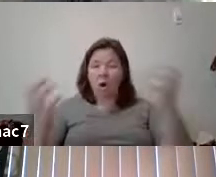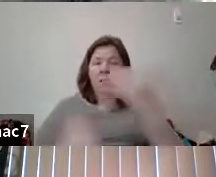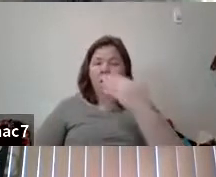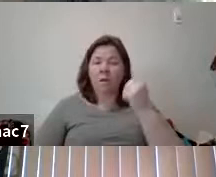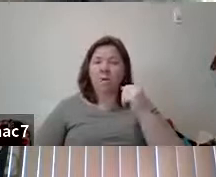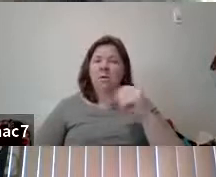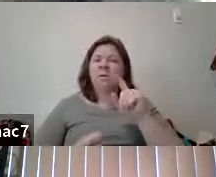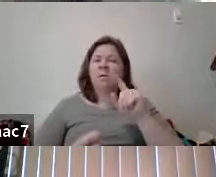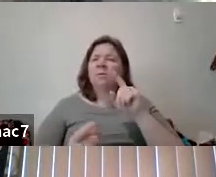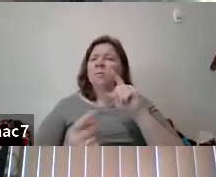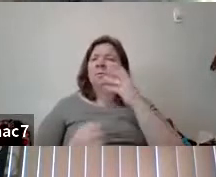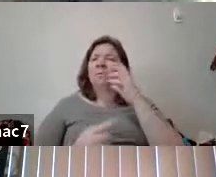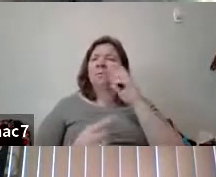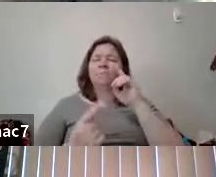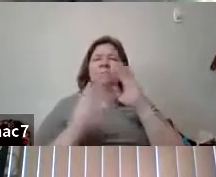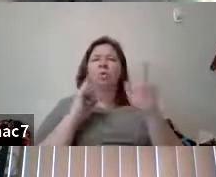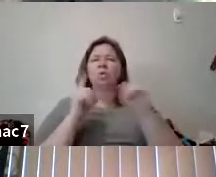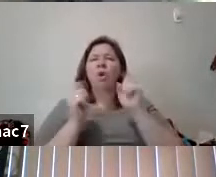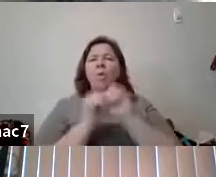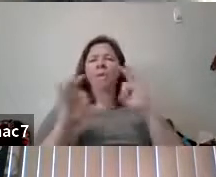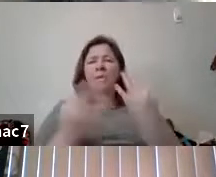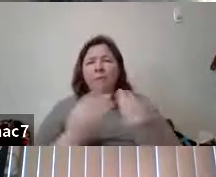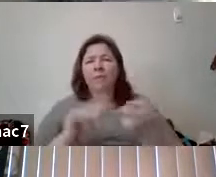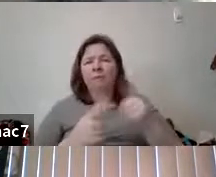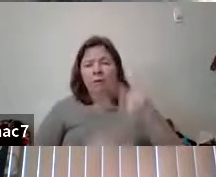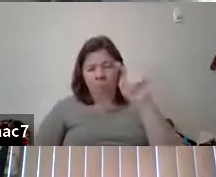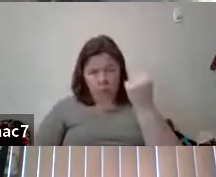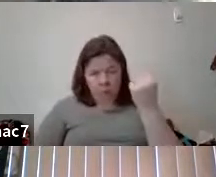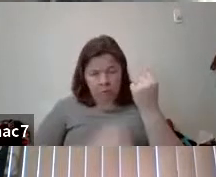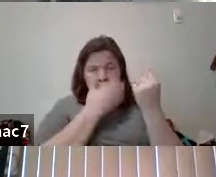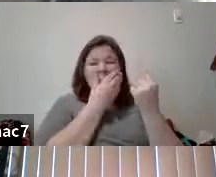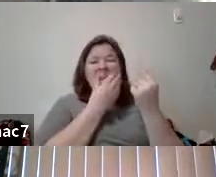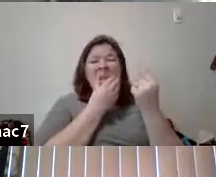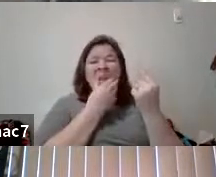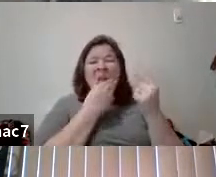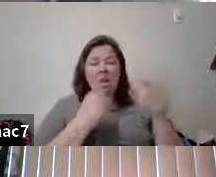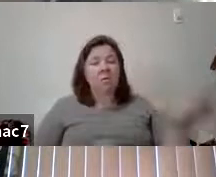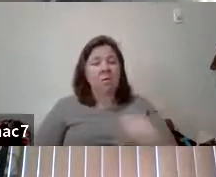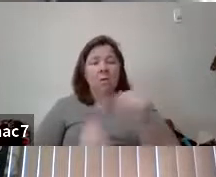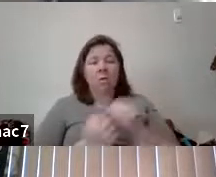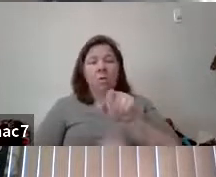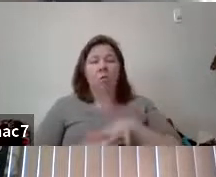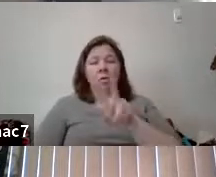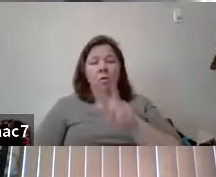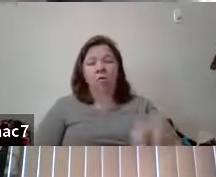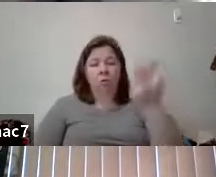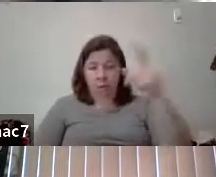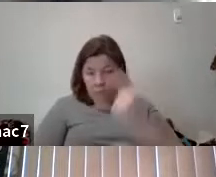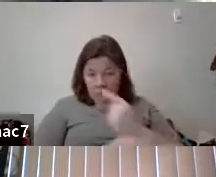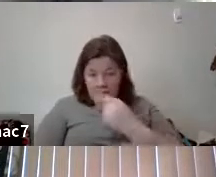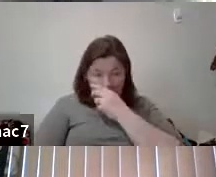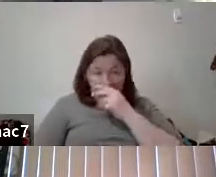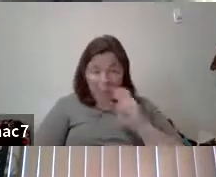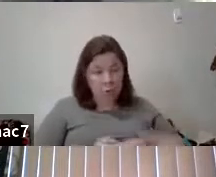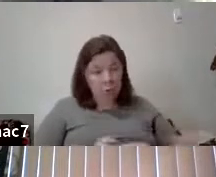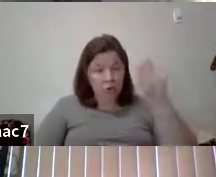after your family and your friends first. And those are the people you want to take with you anyway on this journey, right? The journey